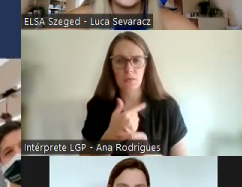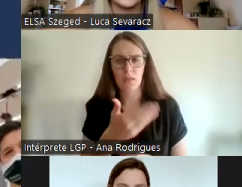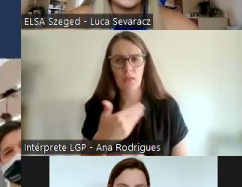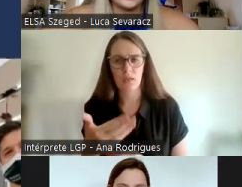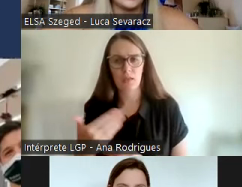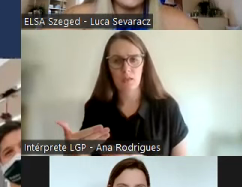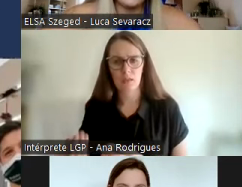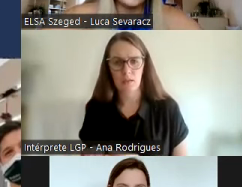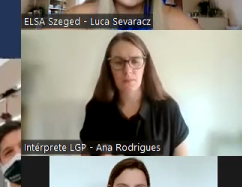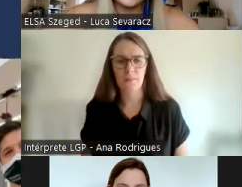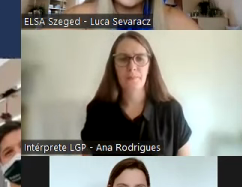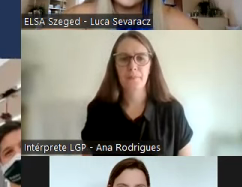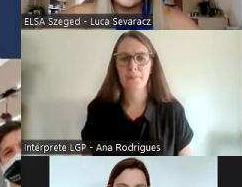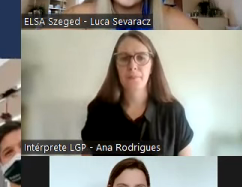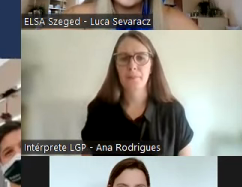Szeged.